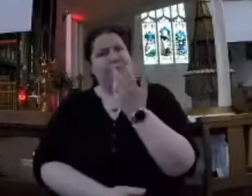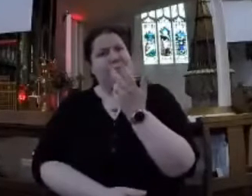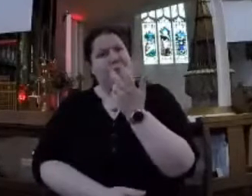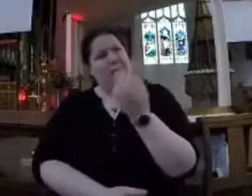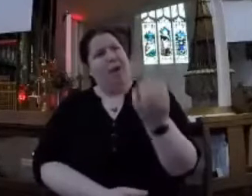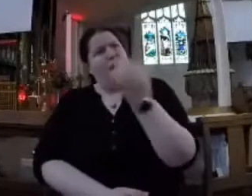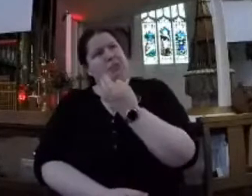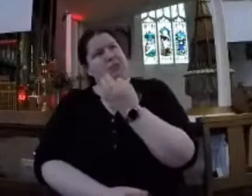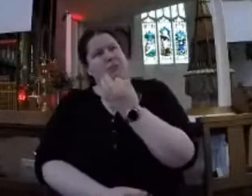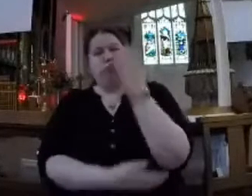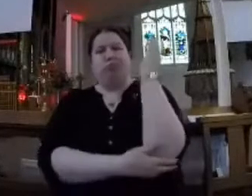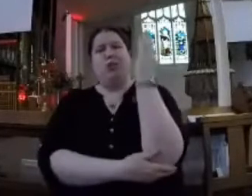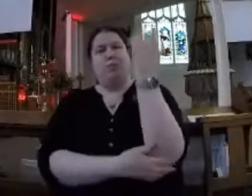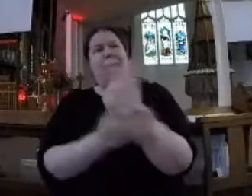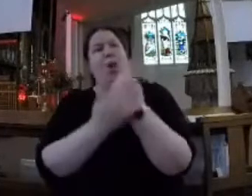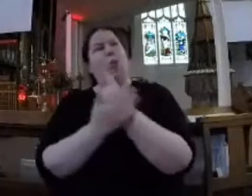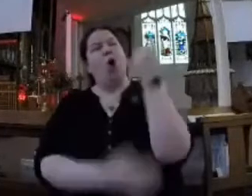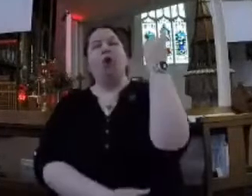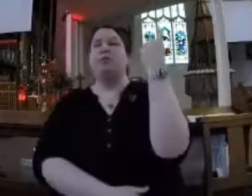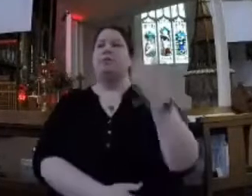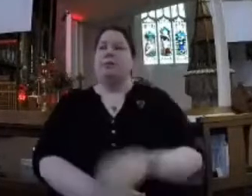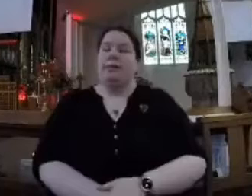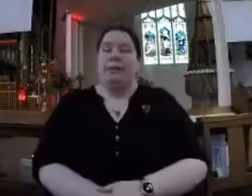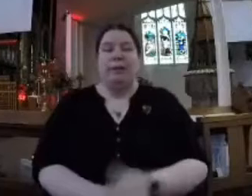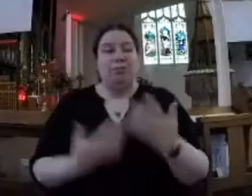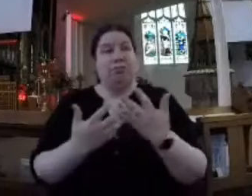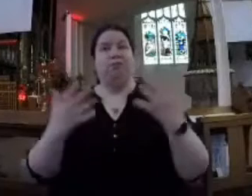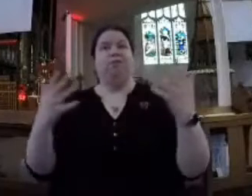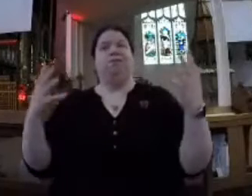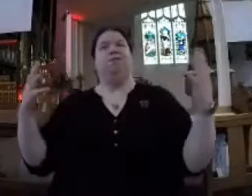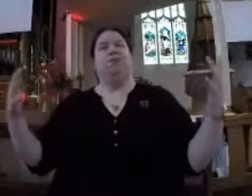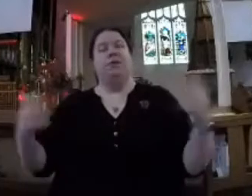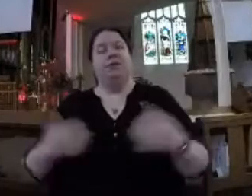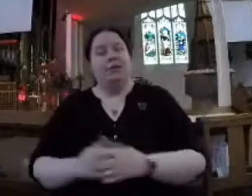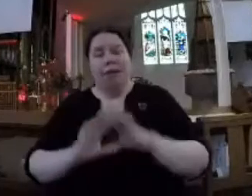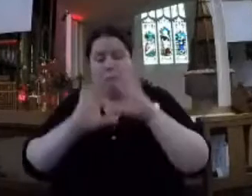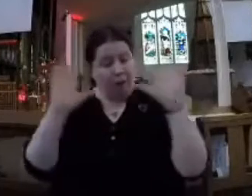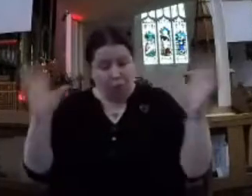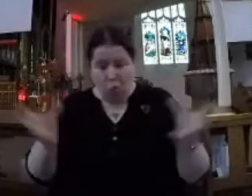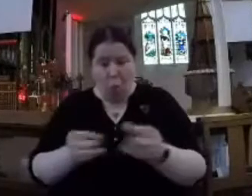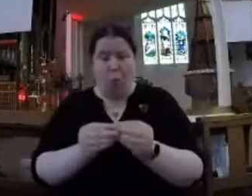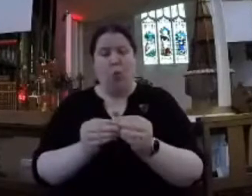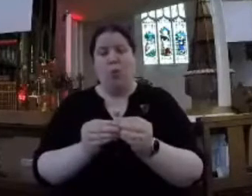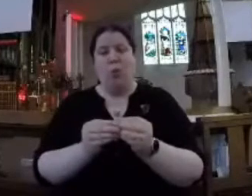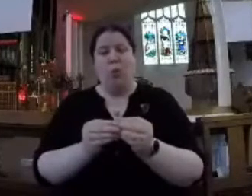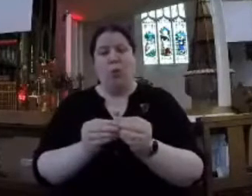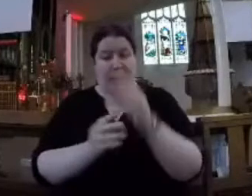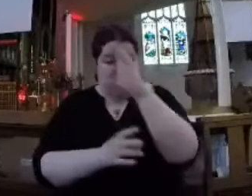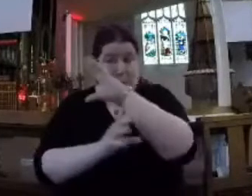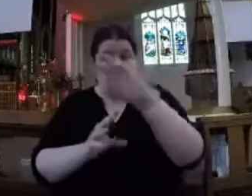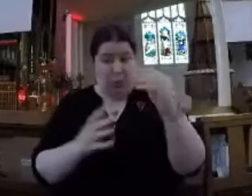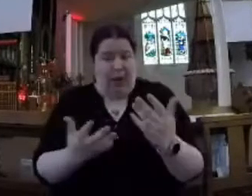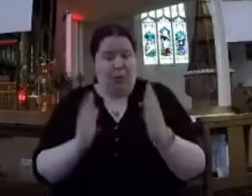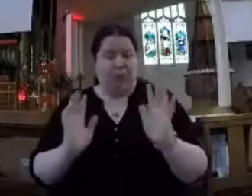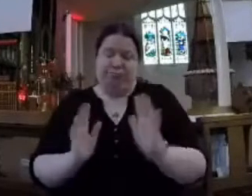you preach on God, please? So I'm not going to be able to cover everything. I'm just going to say that in advance.